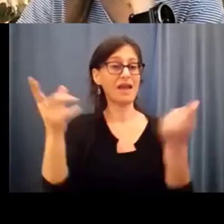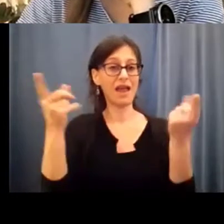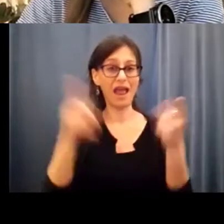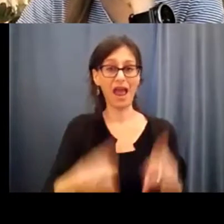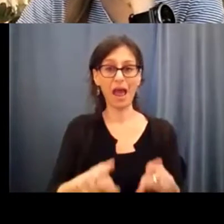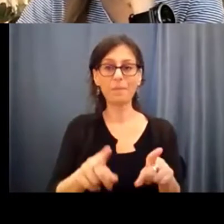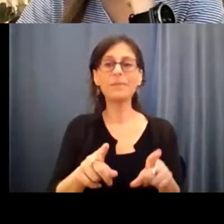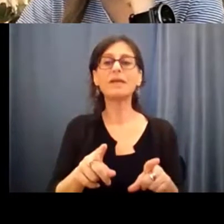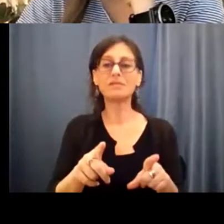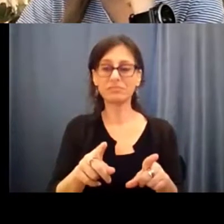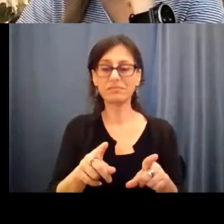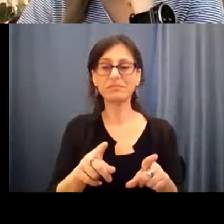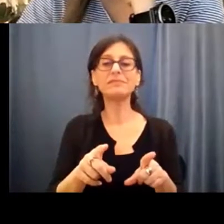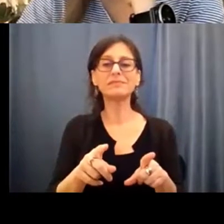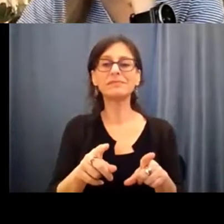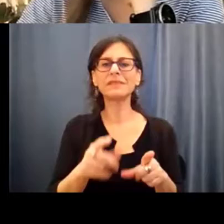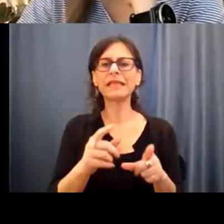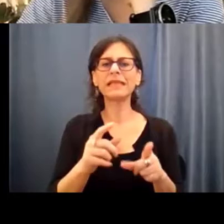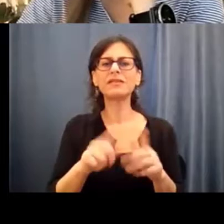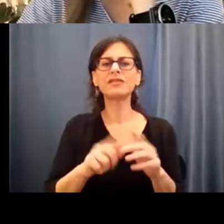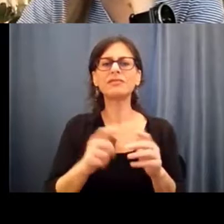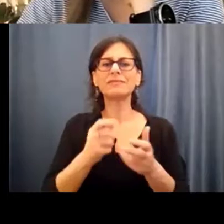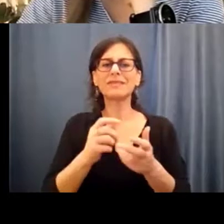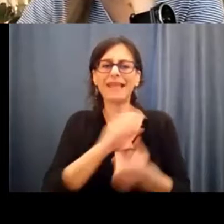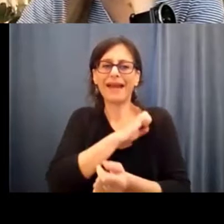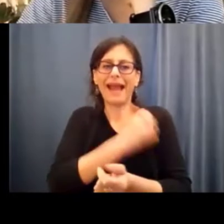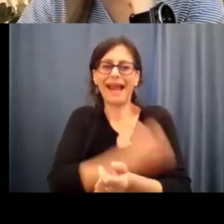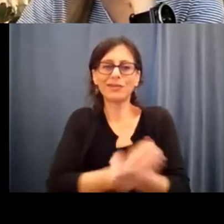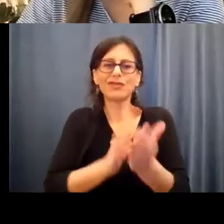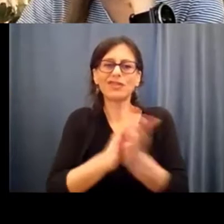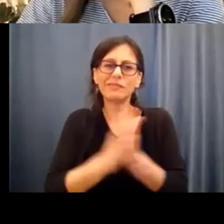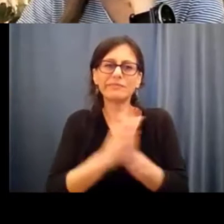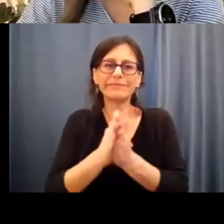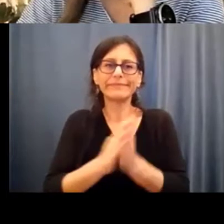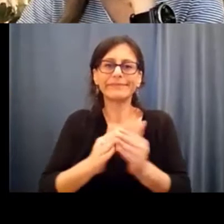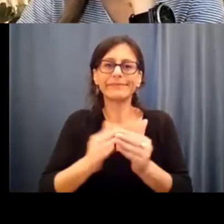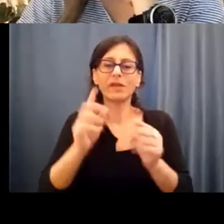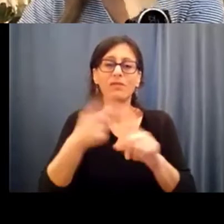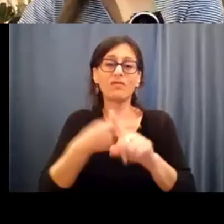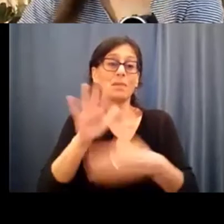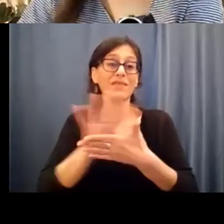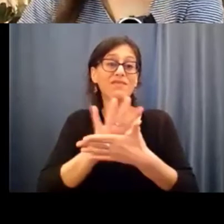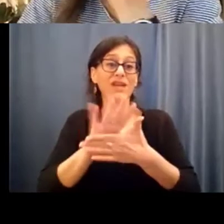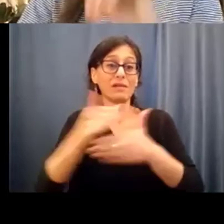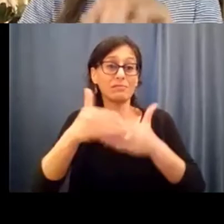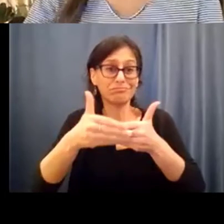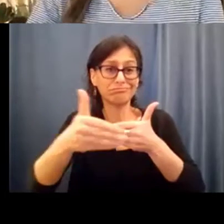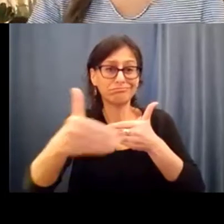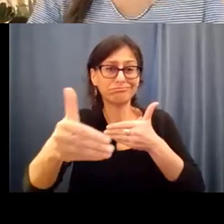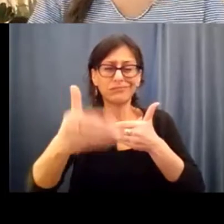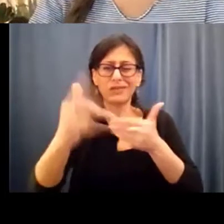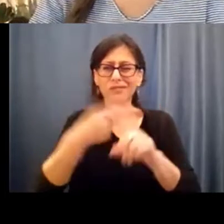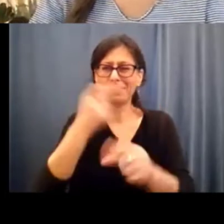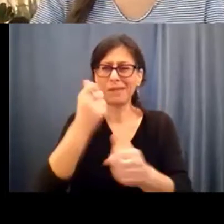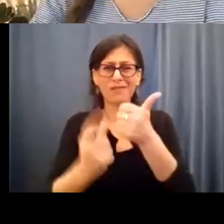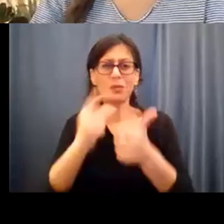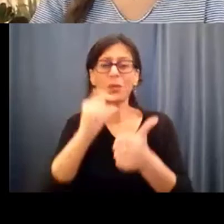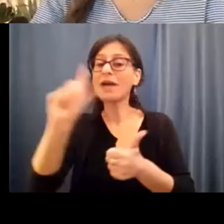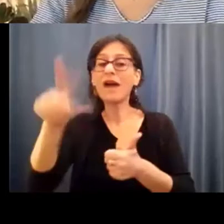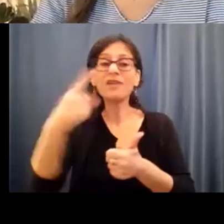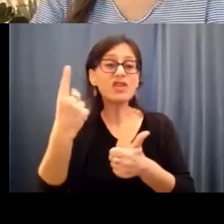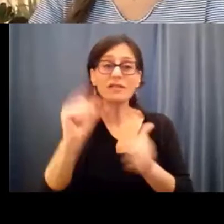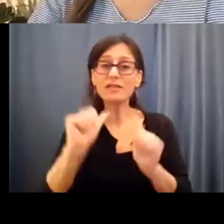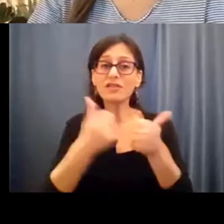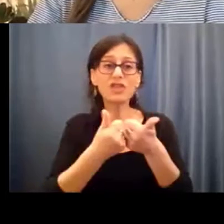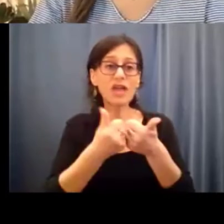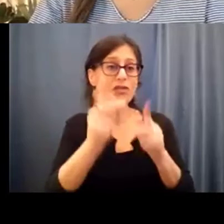happen and getting that momentum for the film afterwards from everybody, not just the film